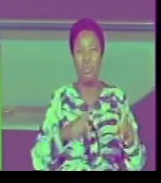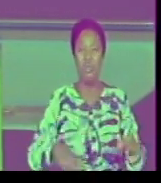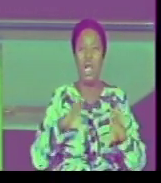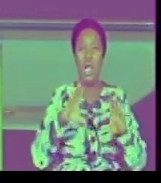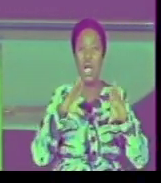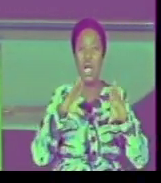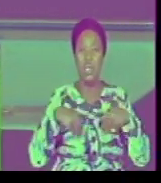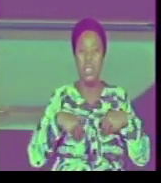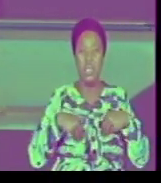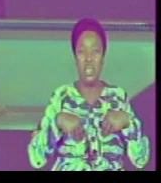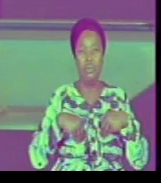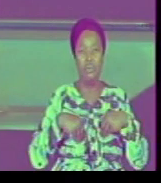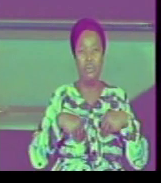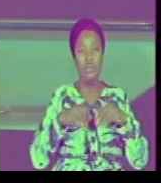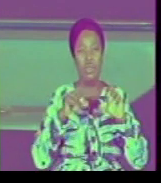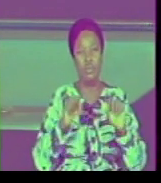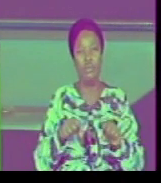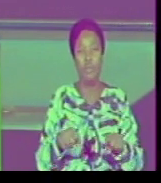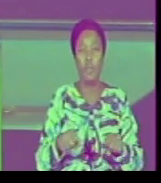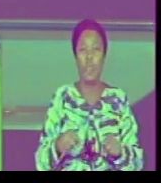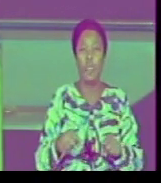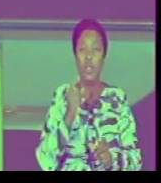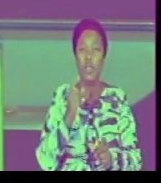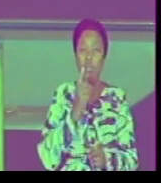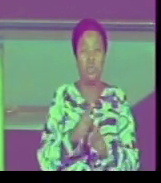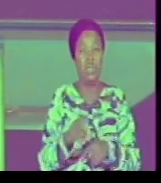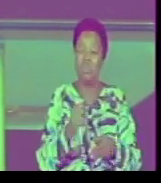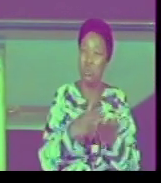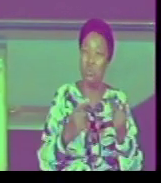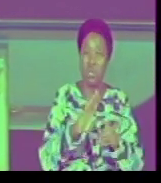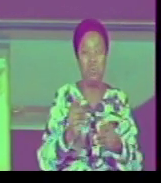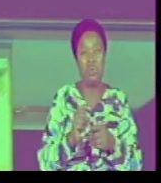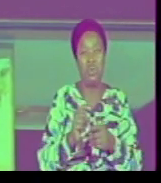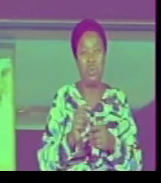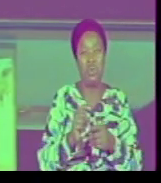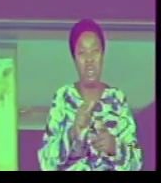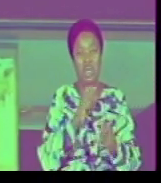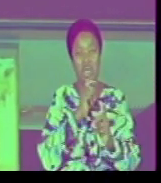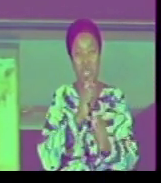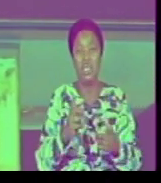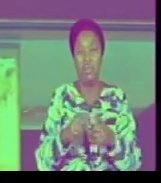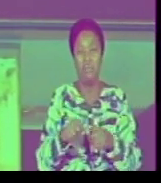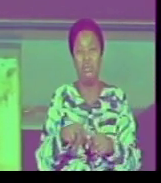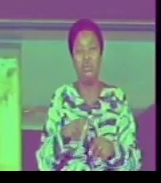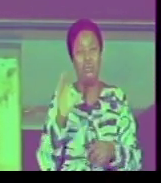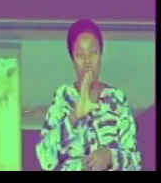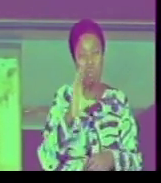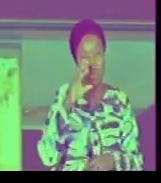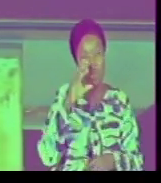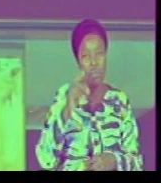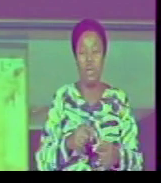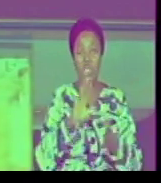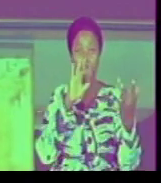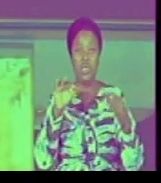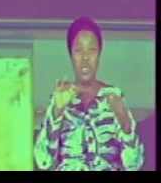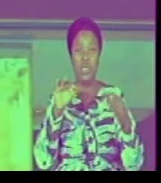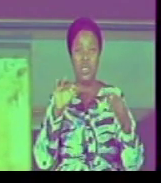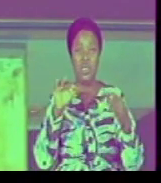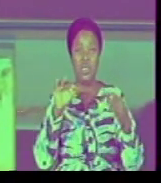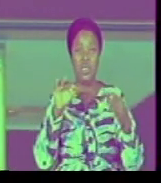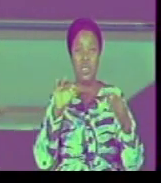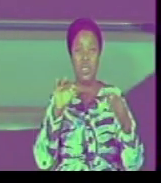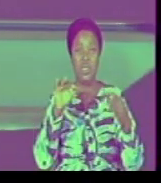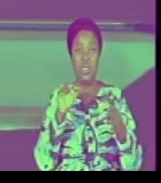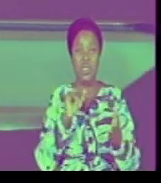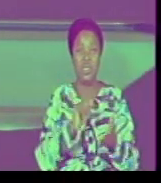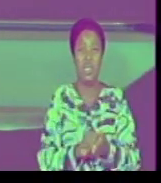acceptable. Just like if somebody give you a gift, and you'll be looking forward to that gift, and you say, I'm going to get a gift, I'm going to